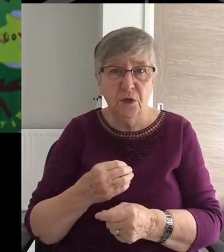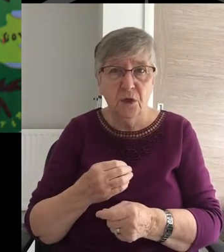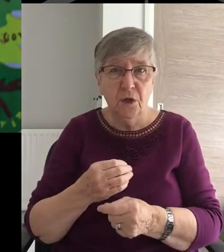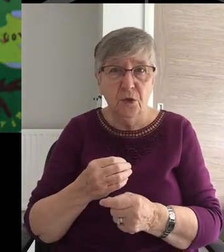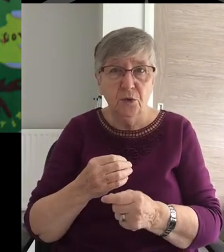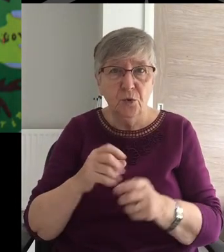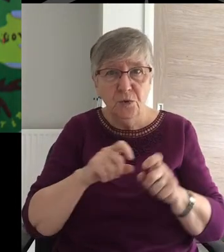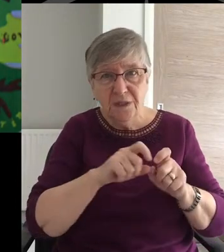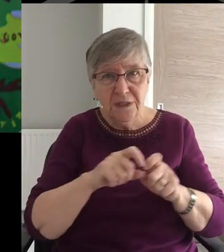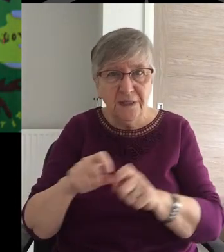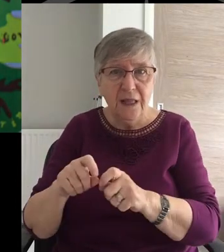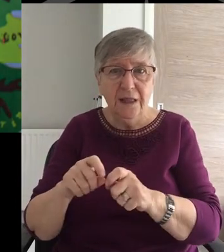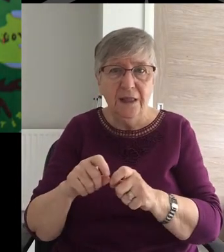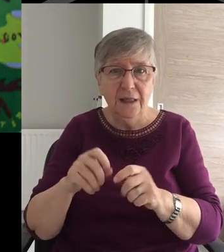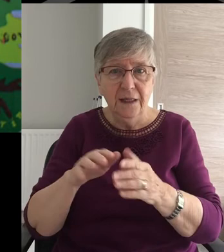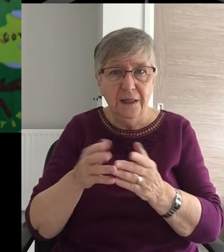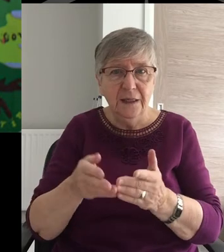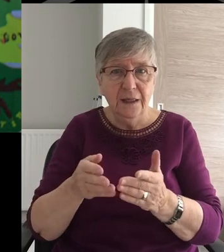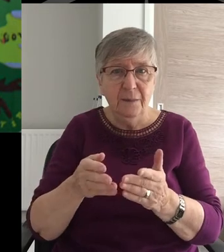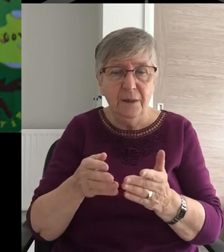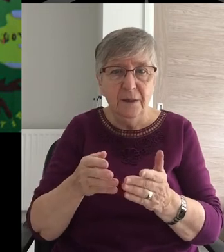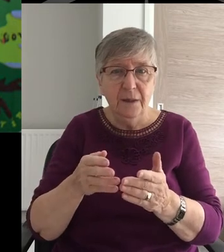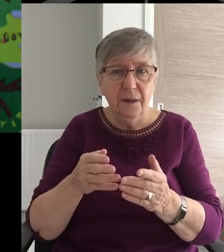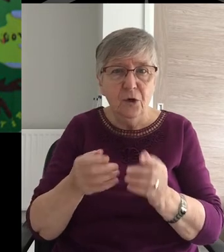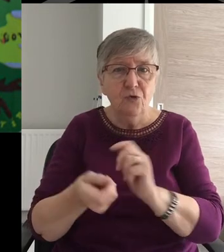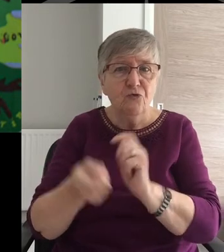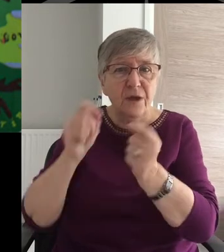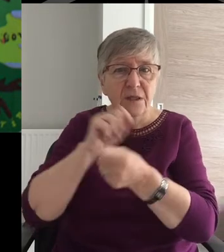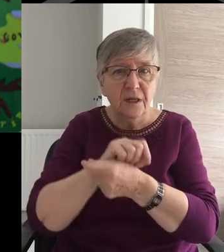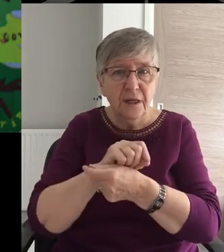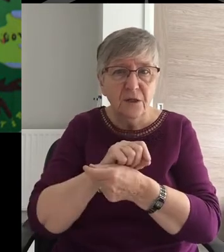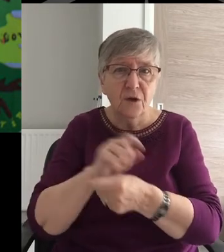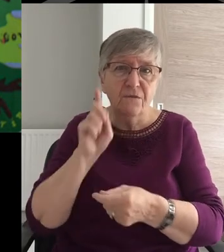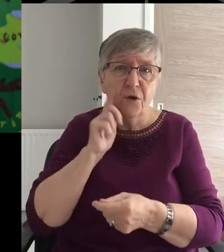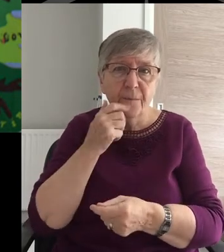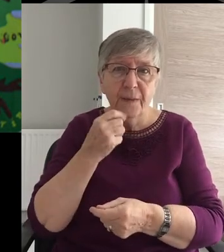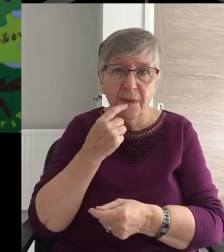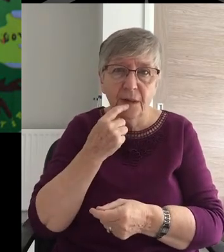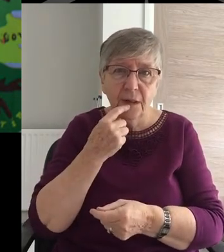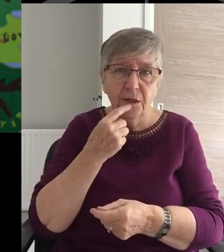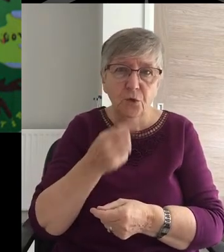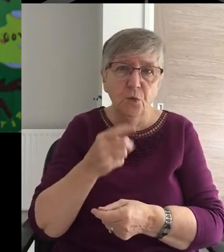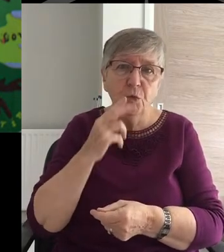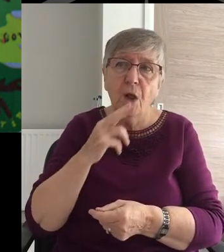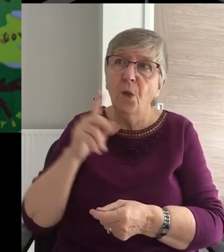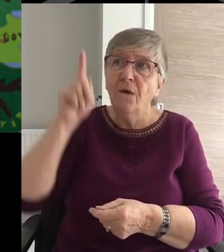of restoration for those who would turn and seek his face again.